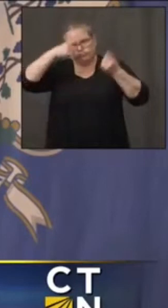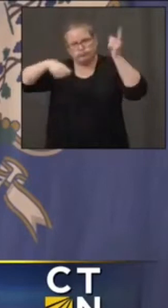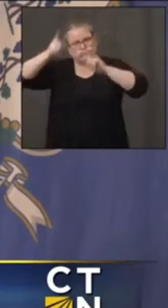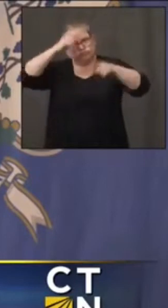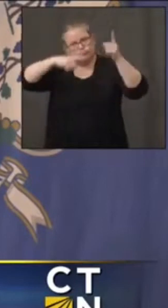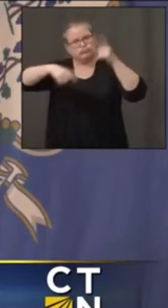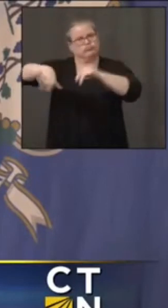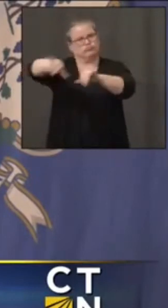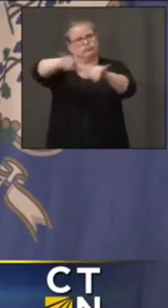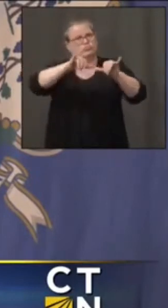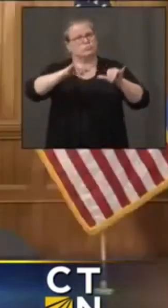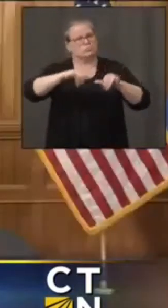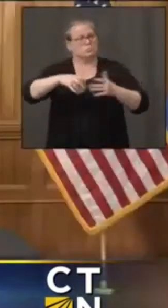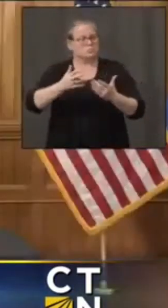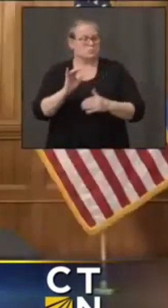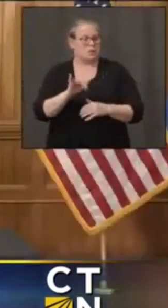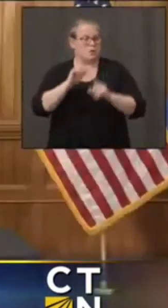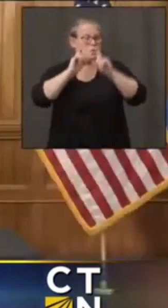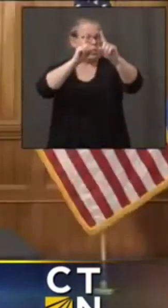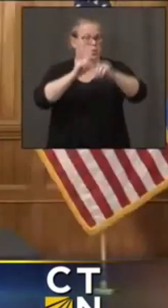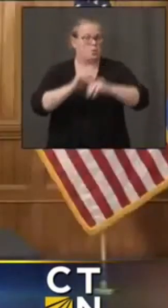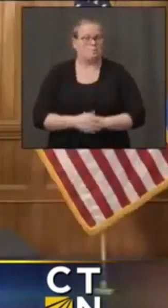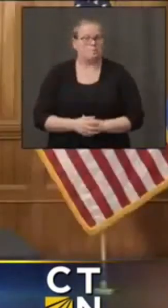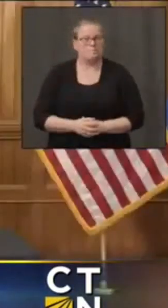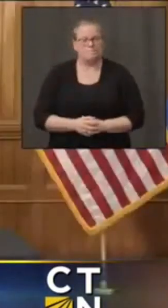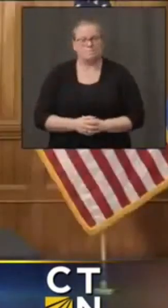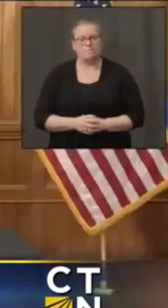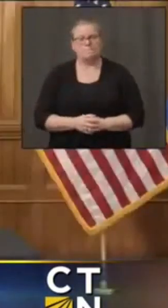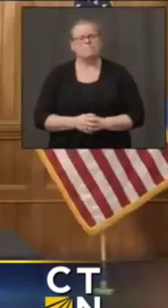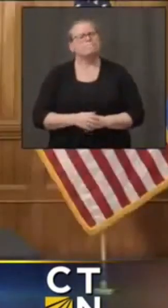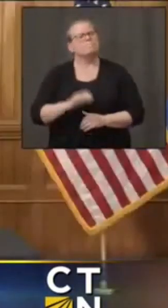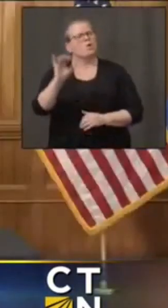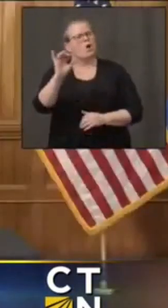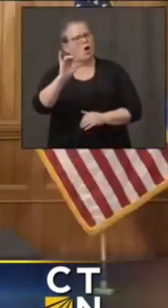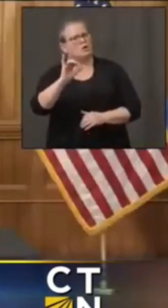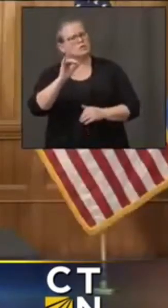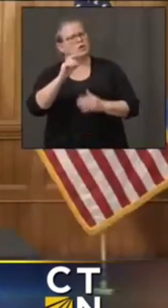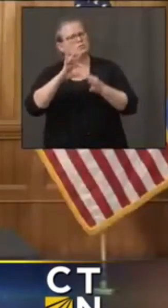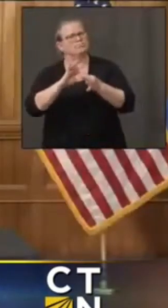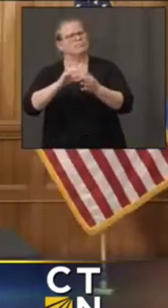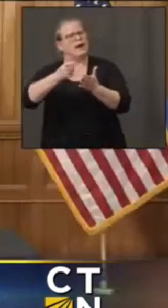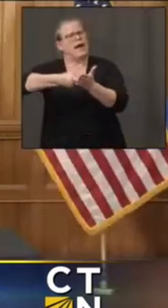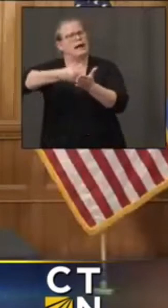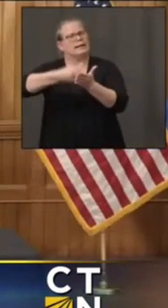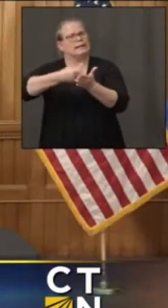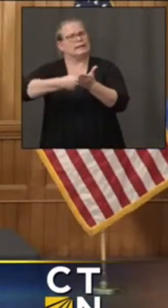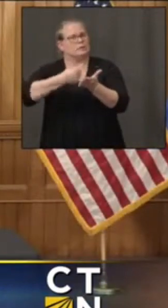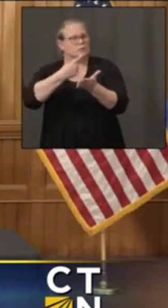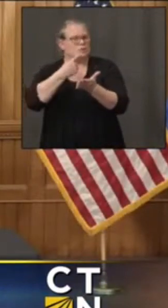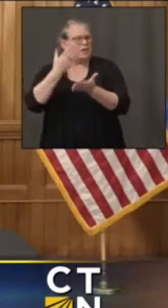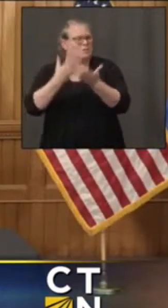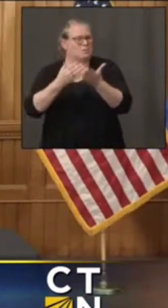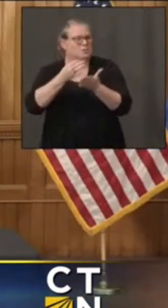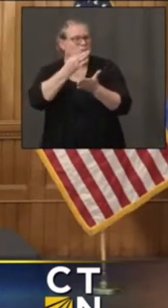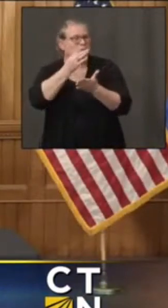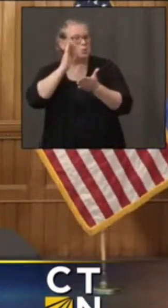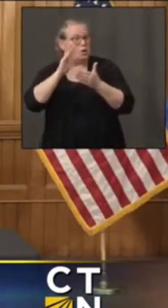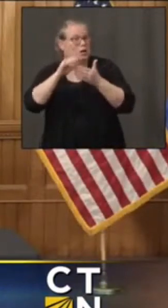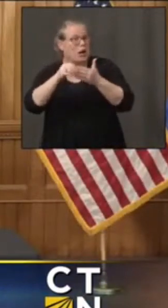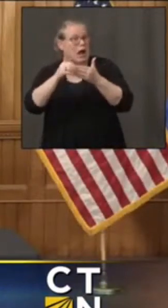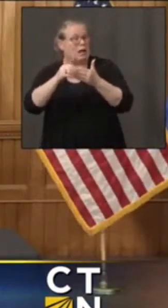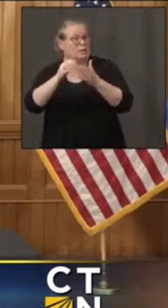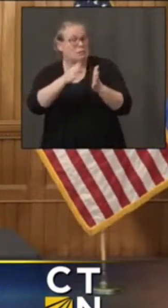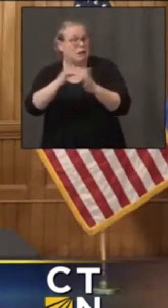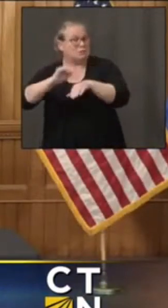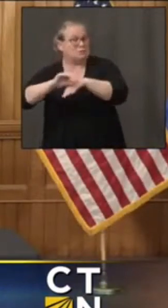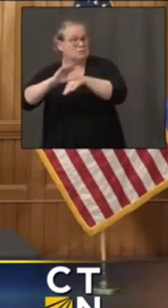Thanks. And then also on hockey, you sort of indicated that there would be some guidance coming soon. Can you give us a sense of what that would